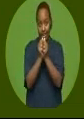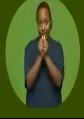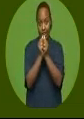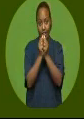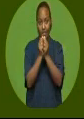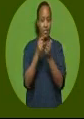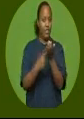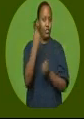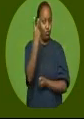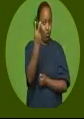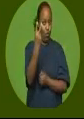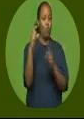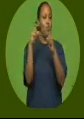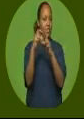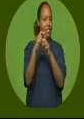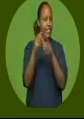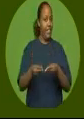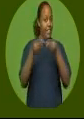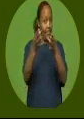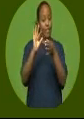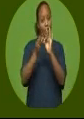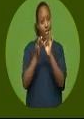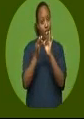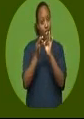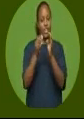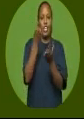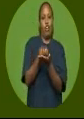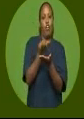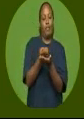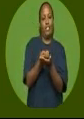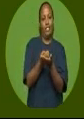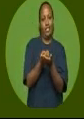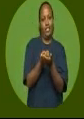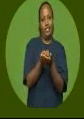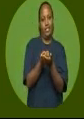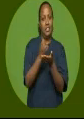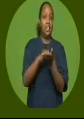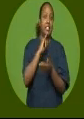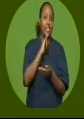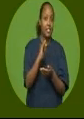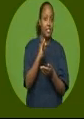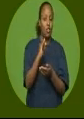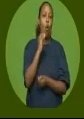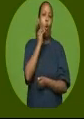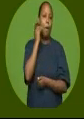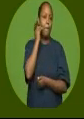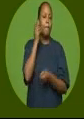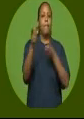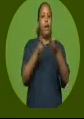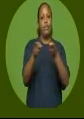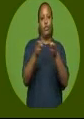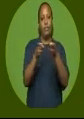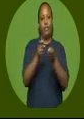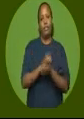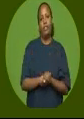Together, these two words give the meaning of economics, that is, home